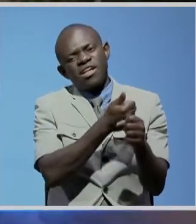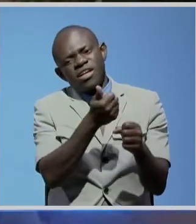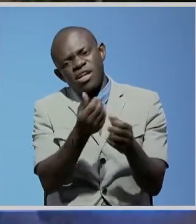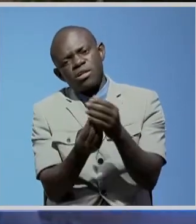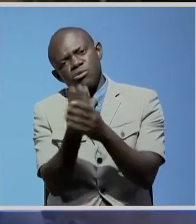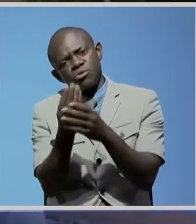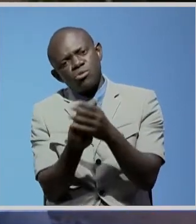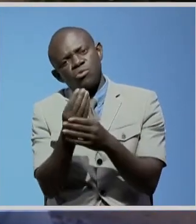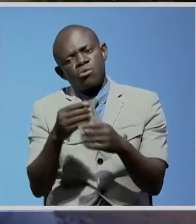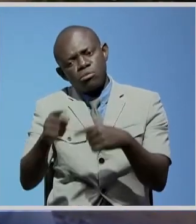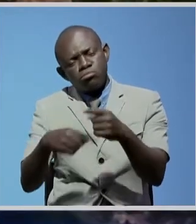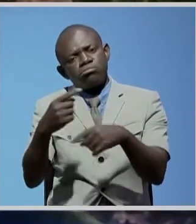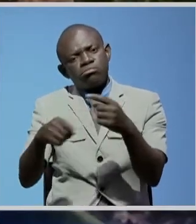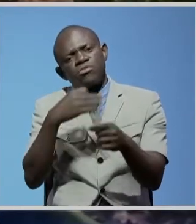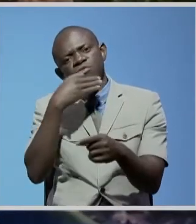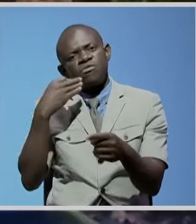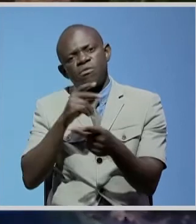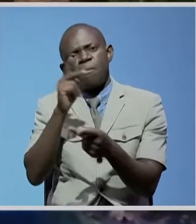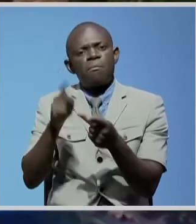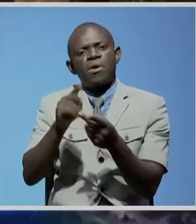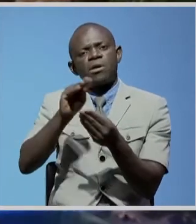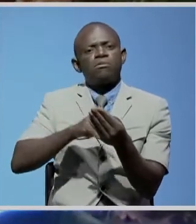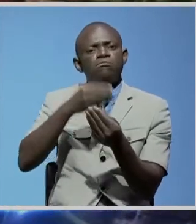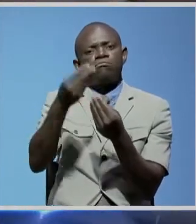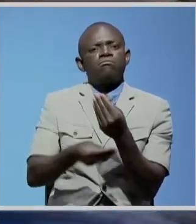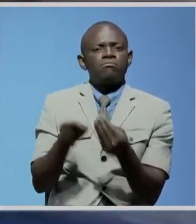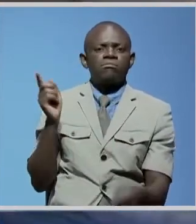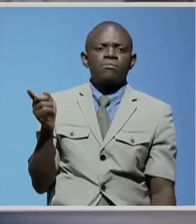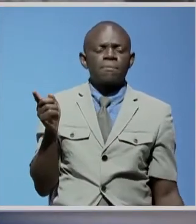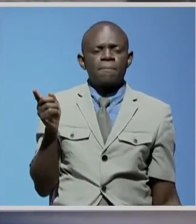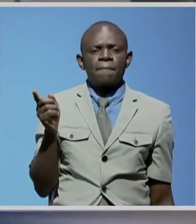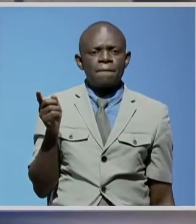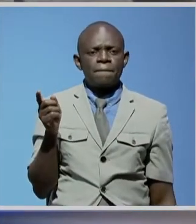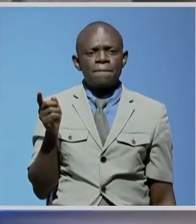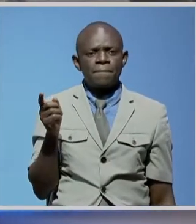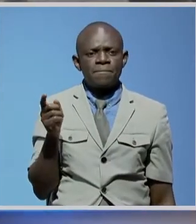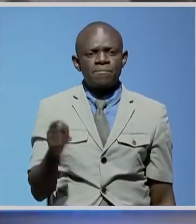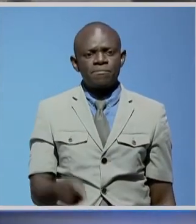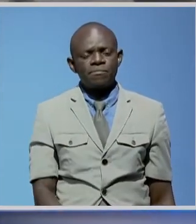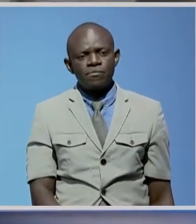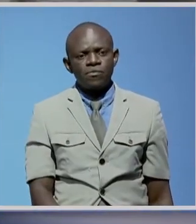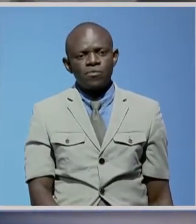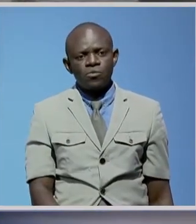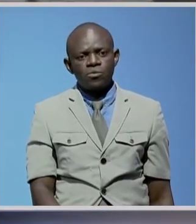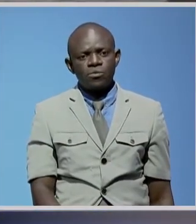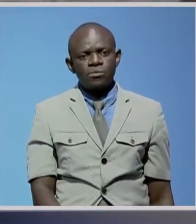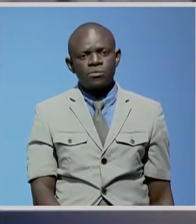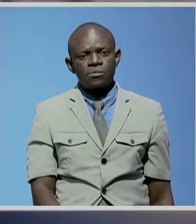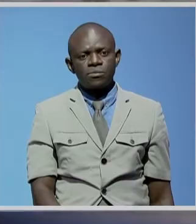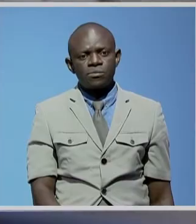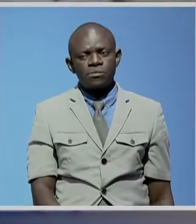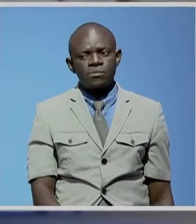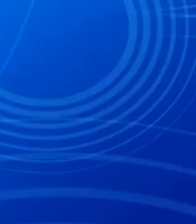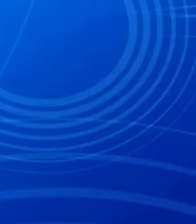Upeza ulimi wina wachidule monga umene mwanele. Sylvester Chimba reporting for the news in Sinda District,